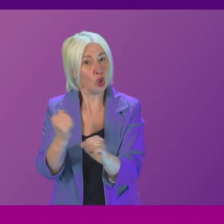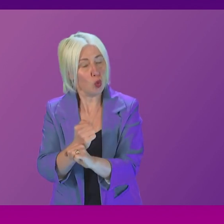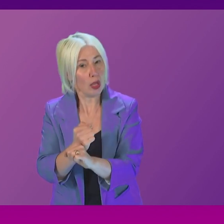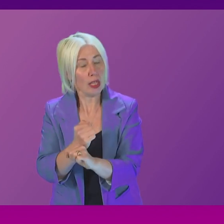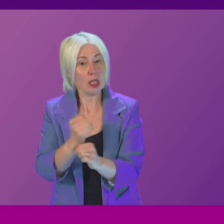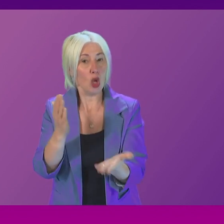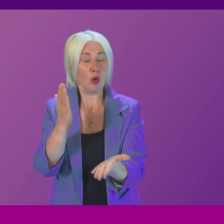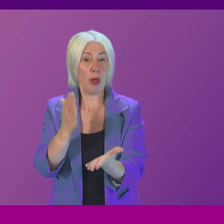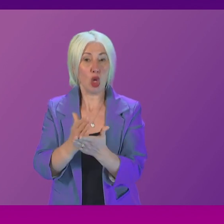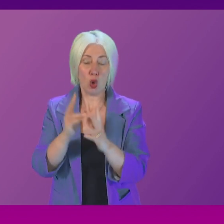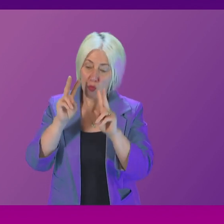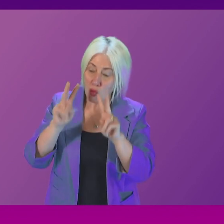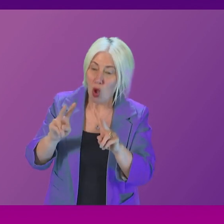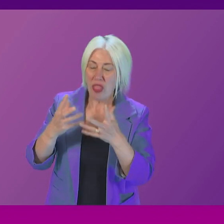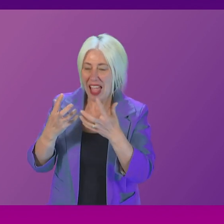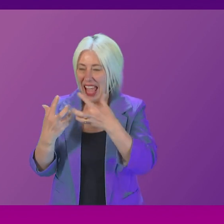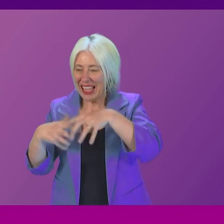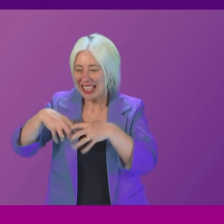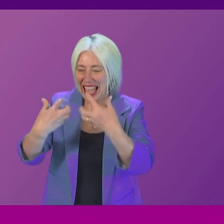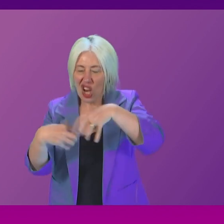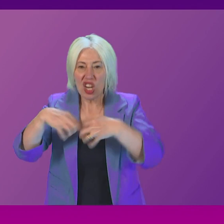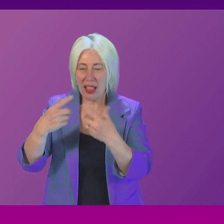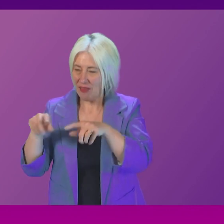course, ensuring that we're looking at the intersectionalities that exist.